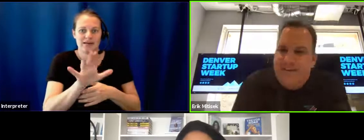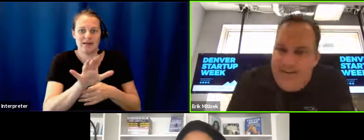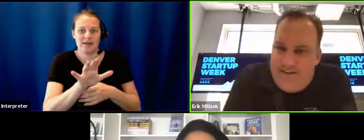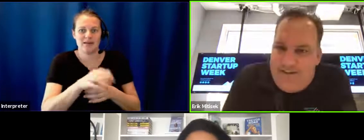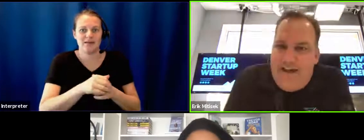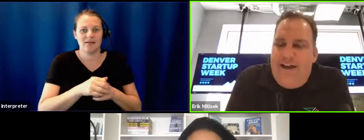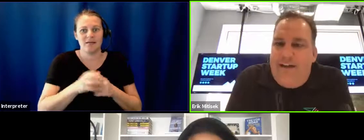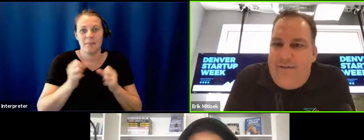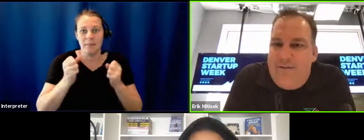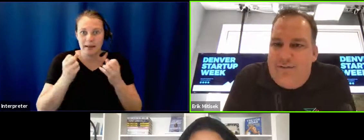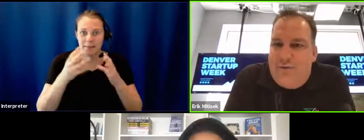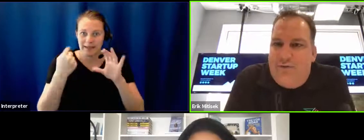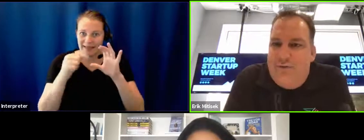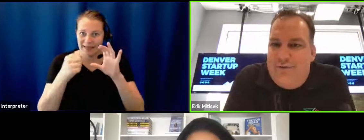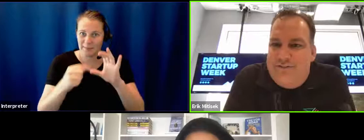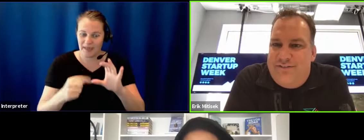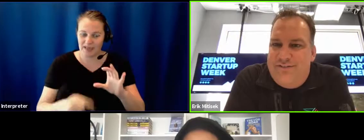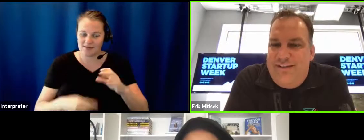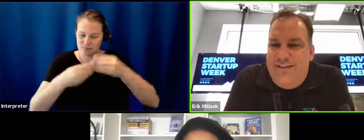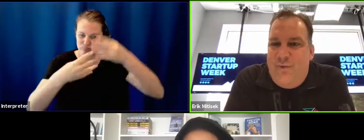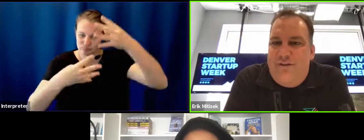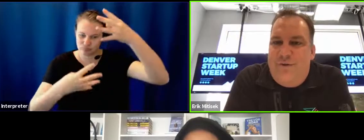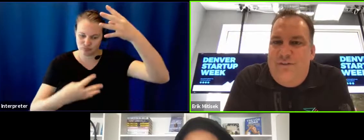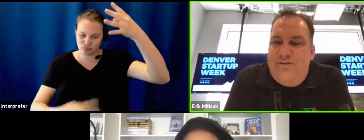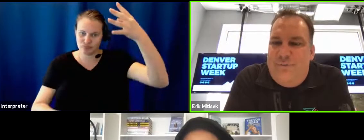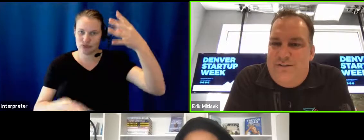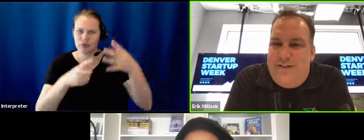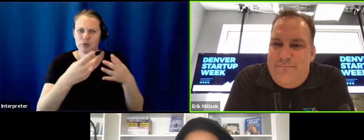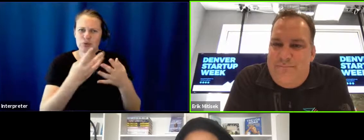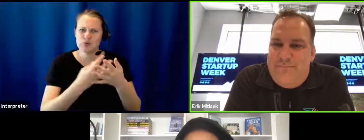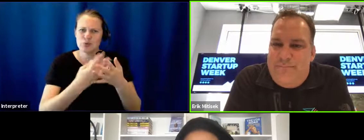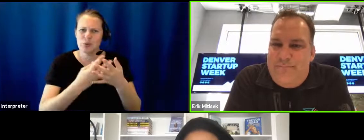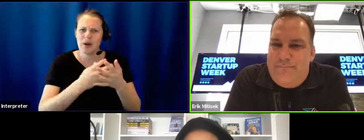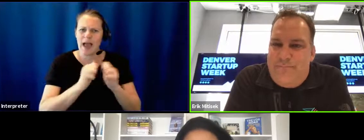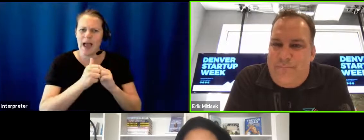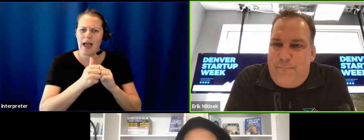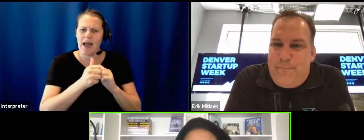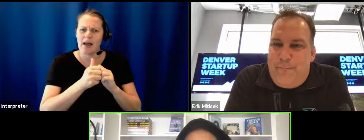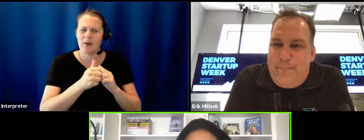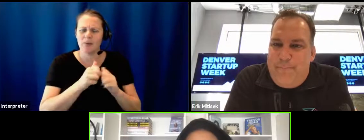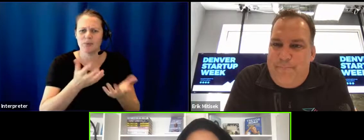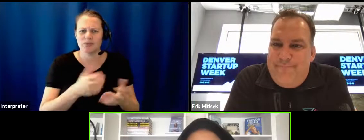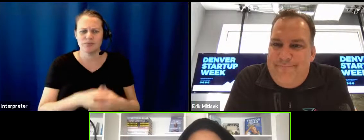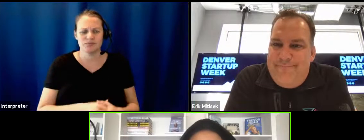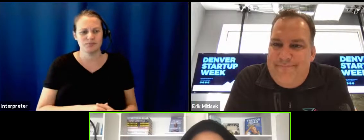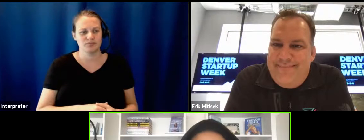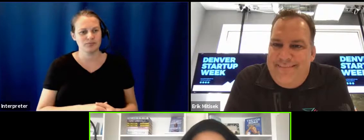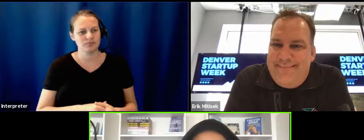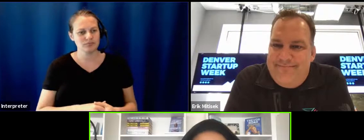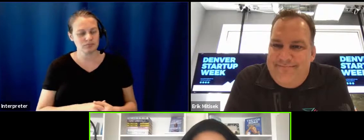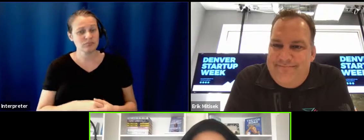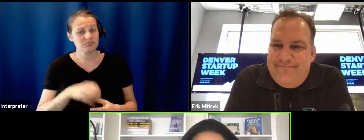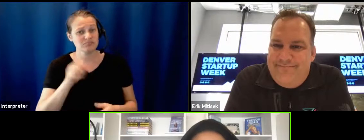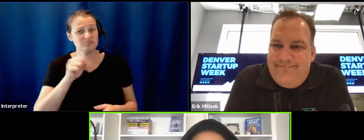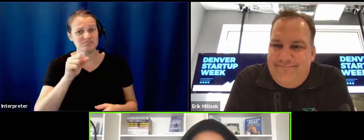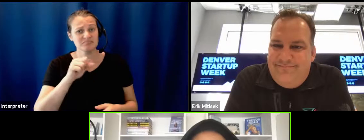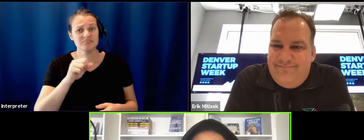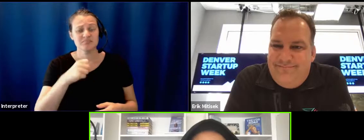email, you know, how are you sorting through those? And, you know, where do you spend your time? Yeah. So I get about